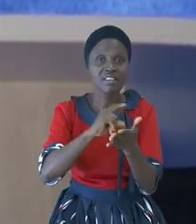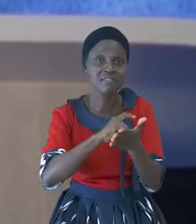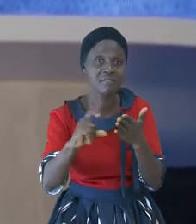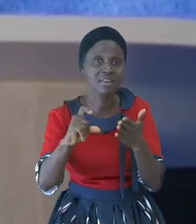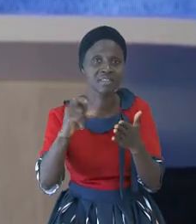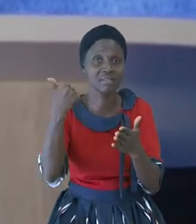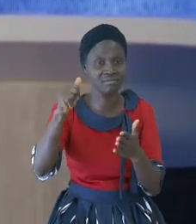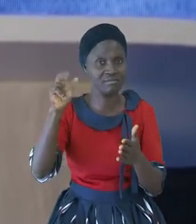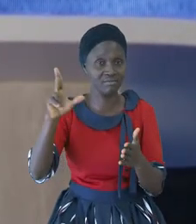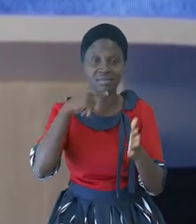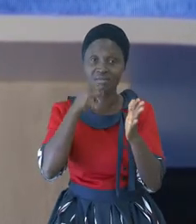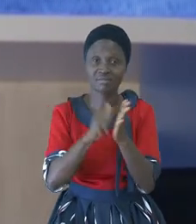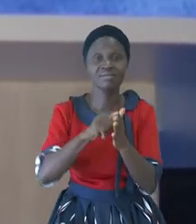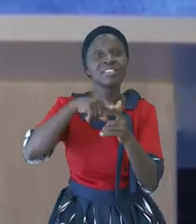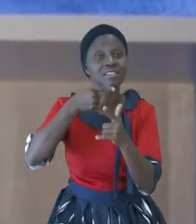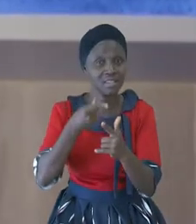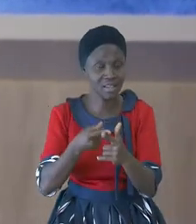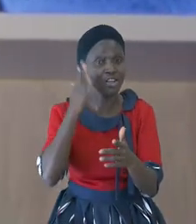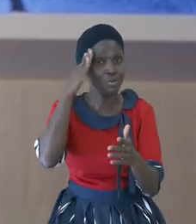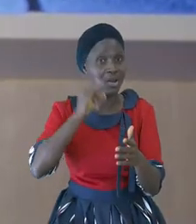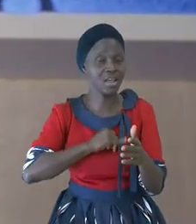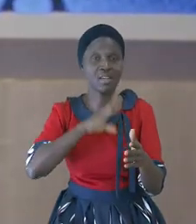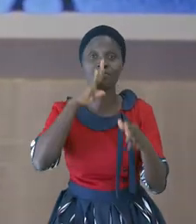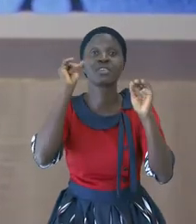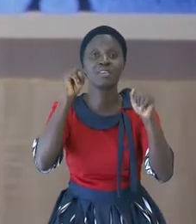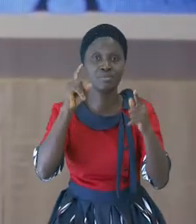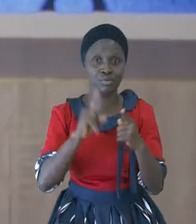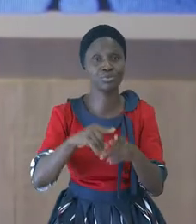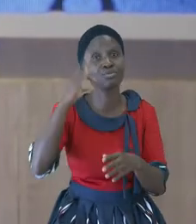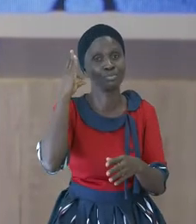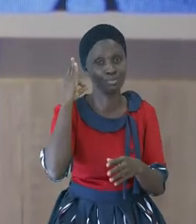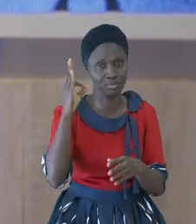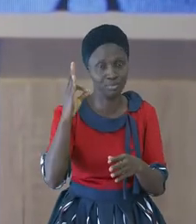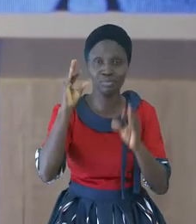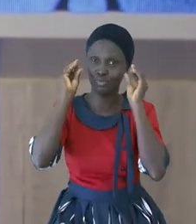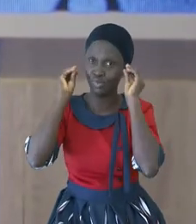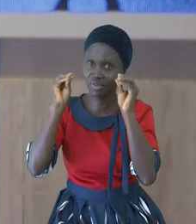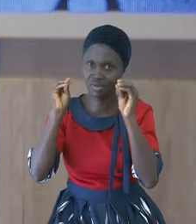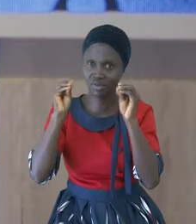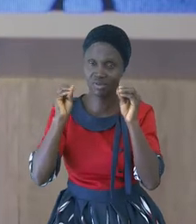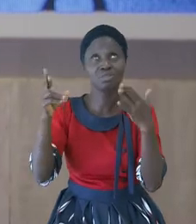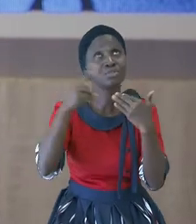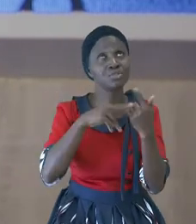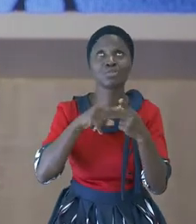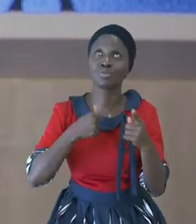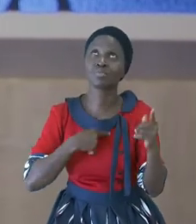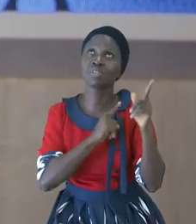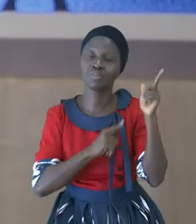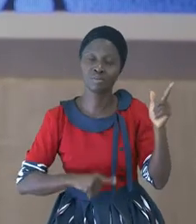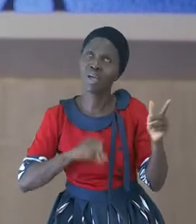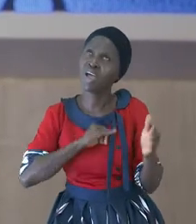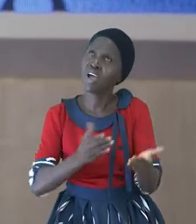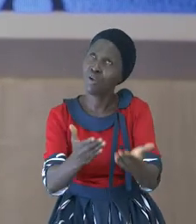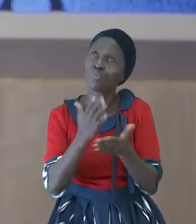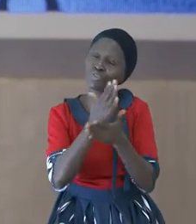then will I teach, restore unto me, Lord, I want some joy, I want some peace, I want